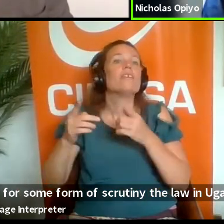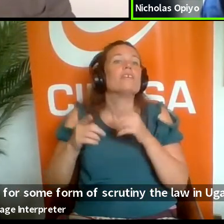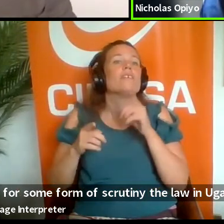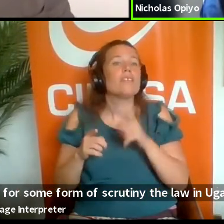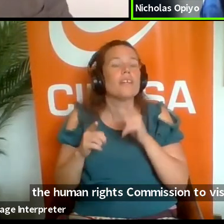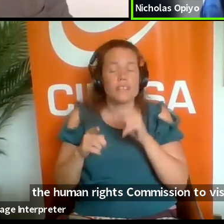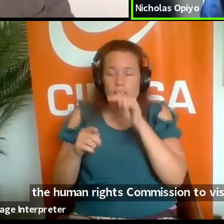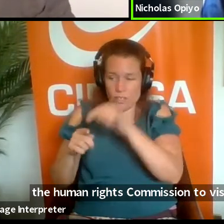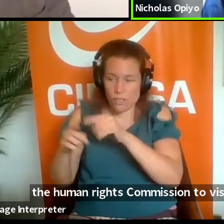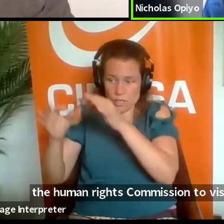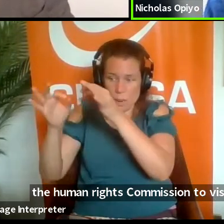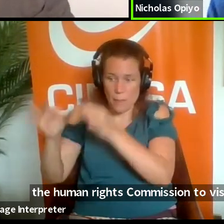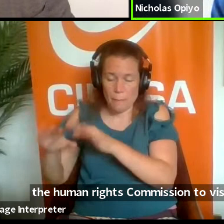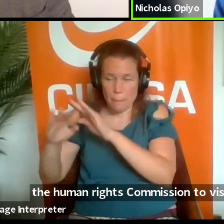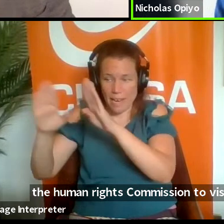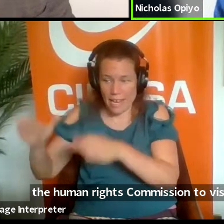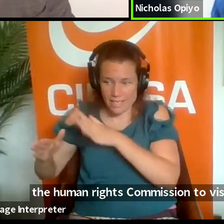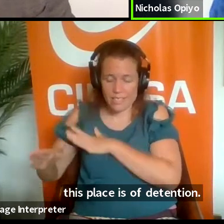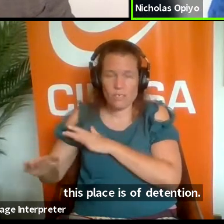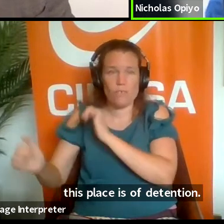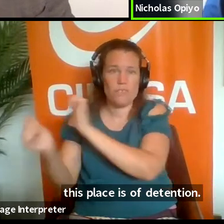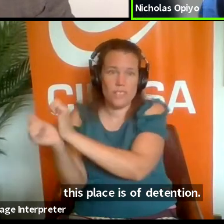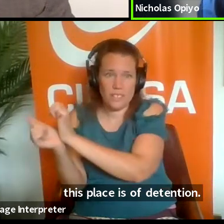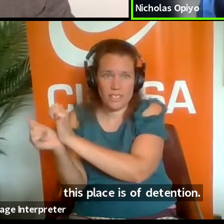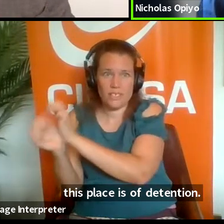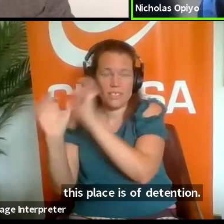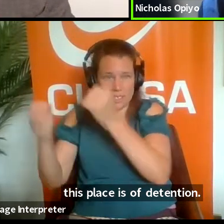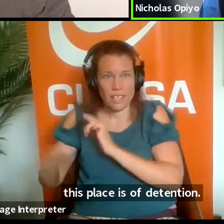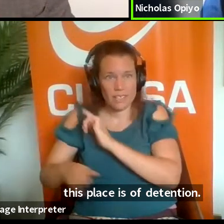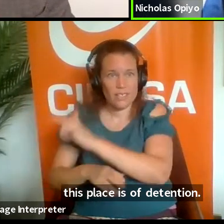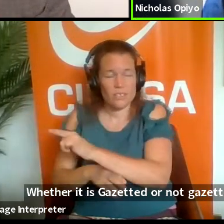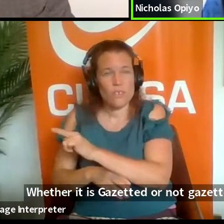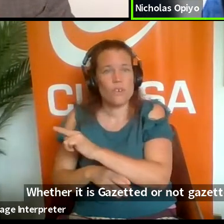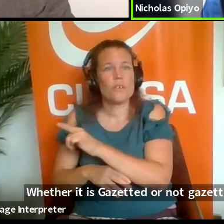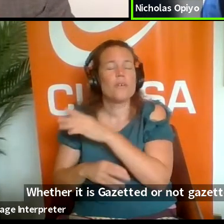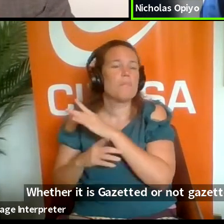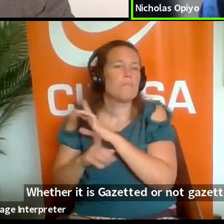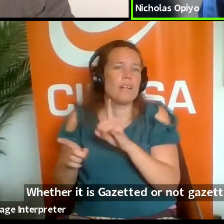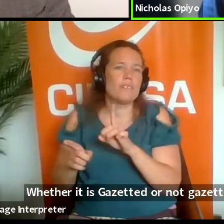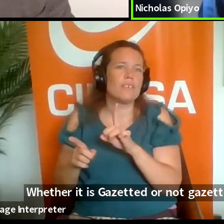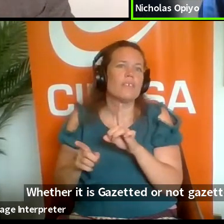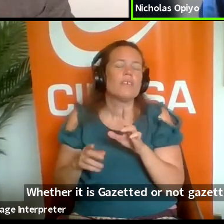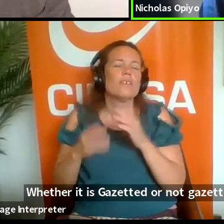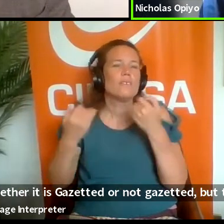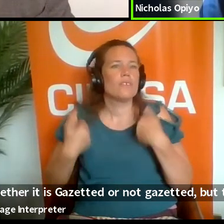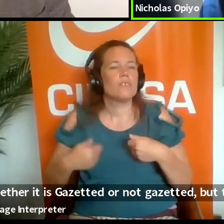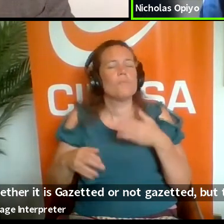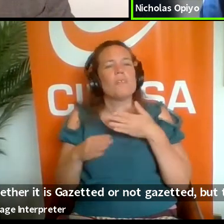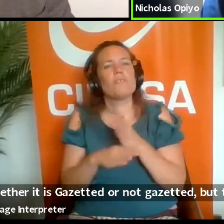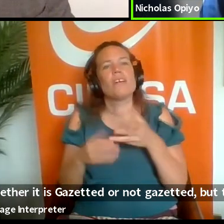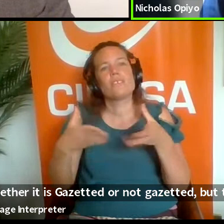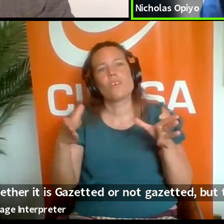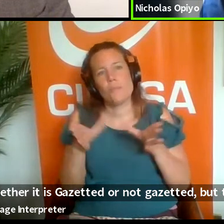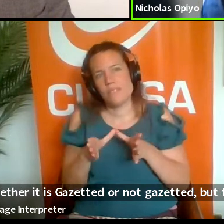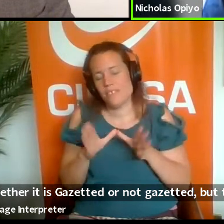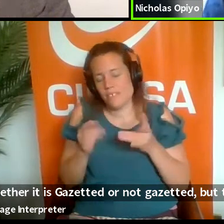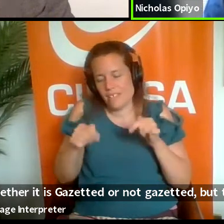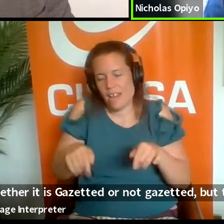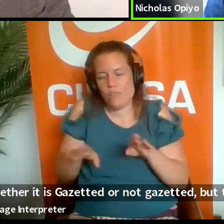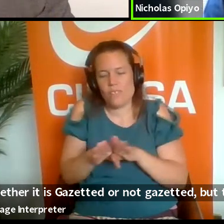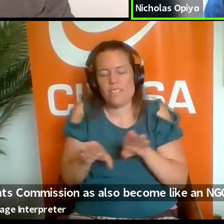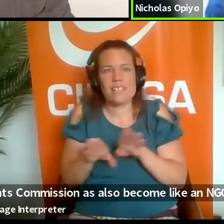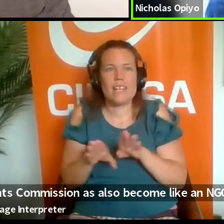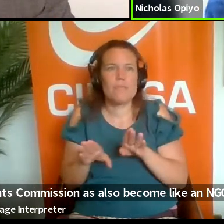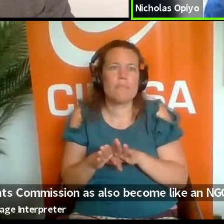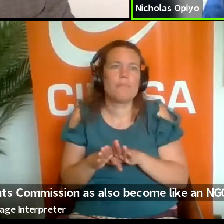detention, whether it is gazetted or not gazetted. But the Human Rights Commission has also become like an NGO, lamenting in